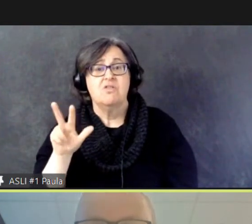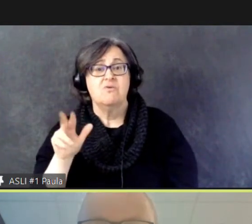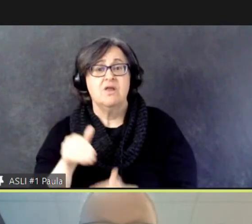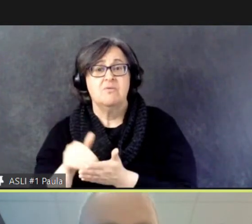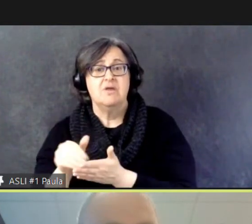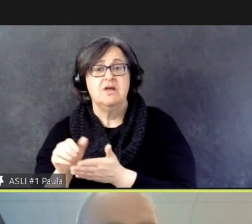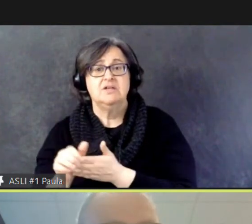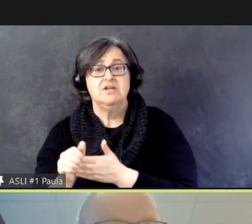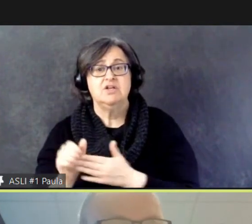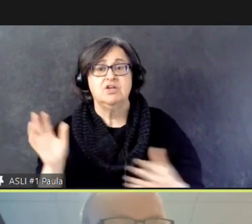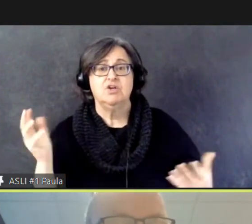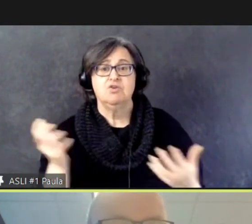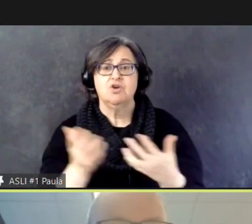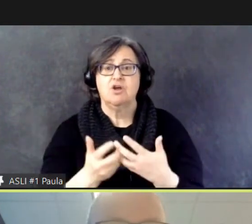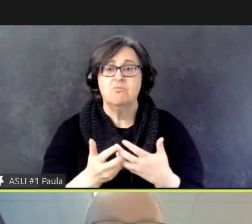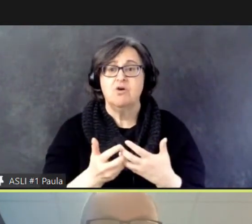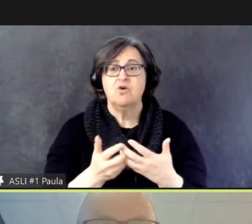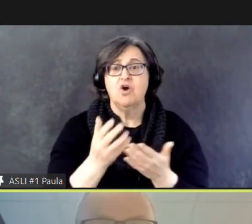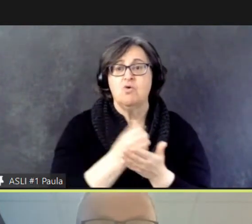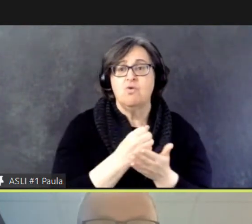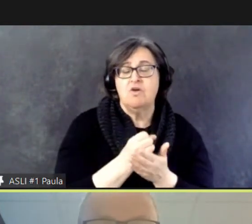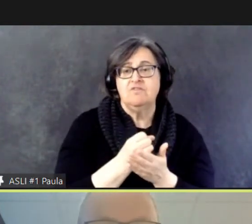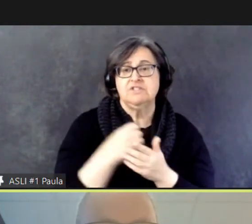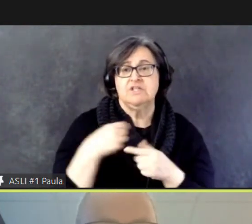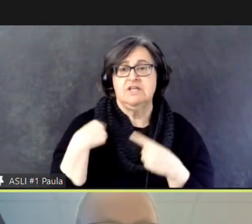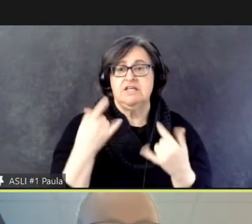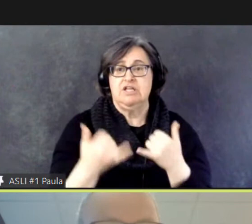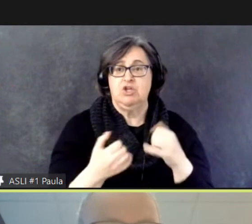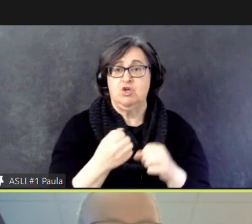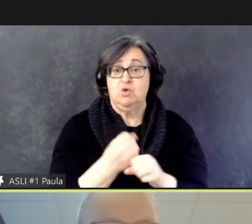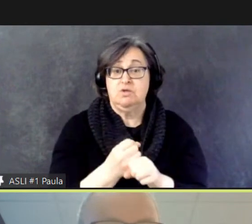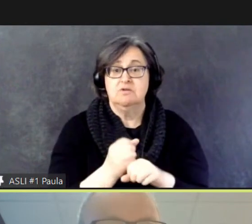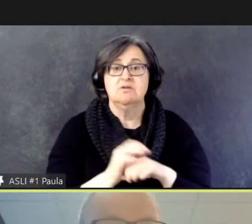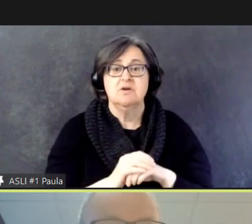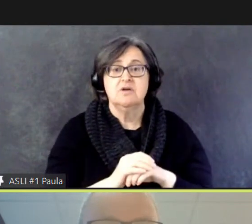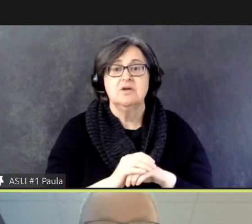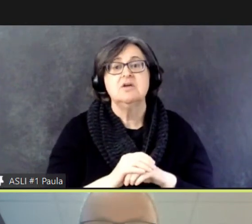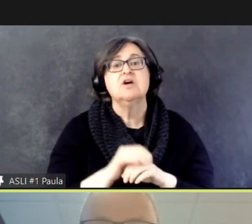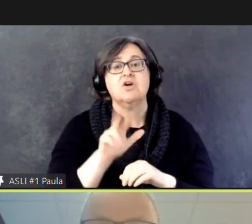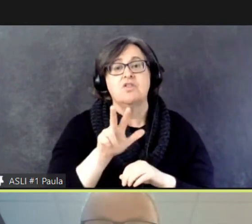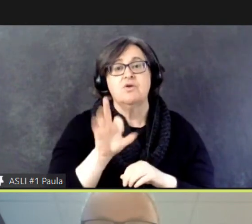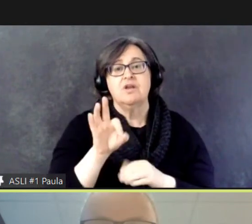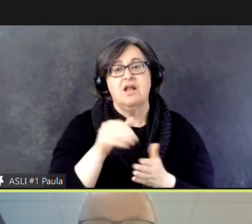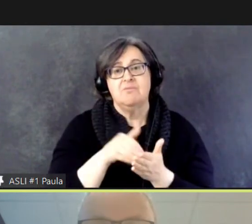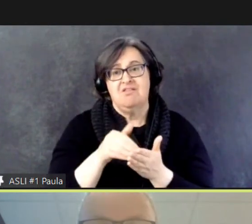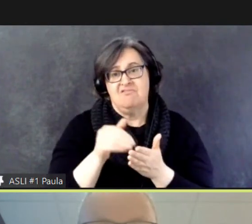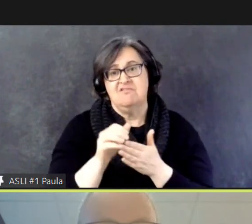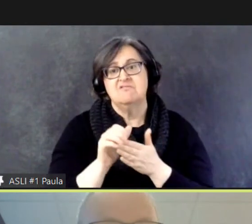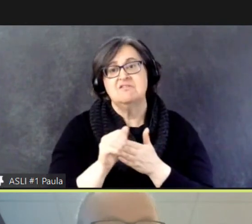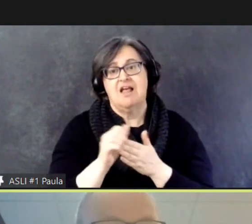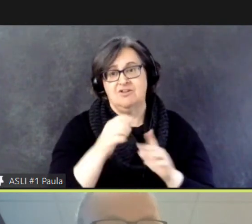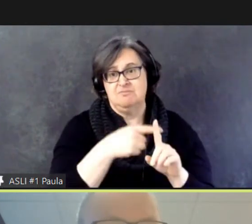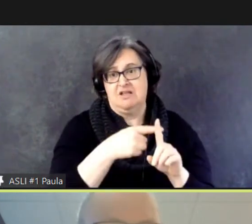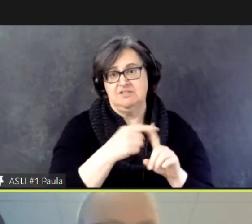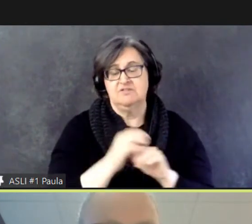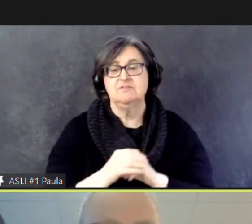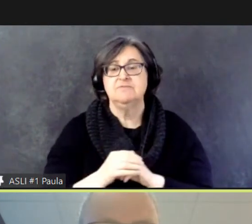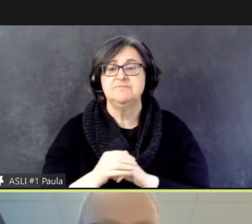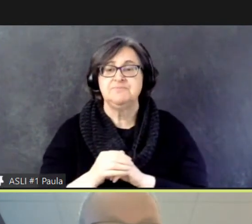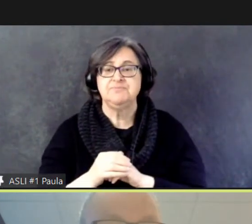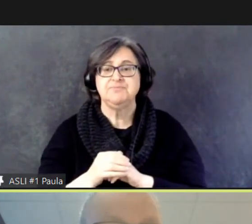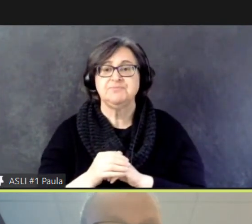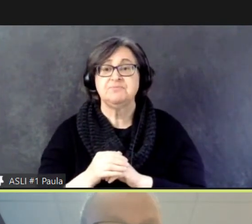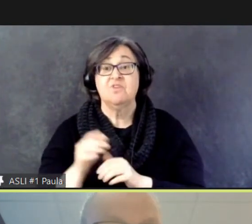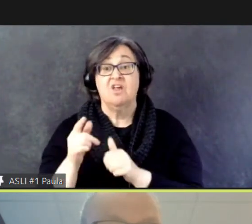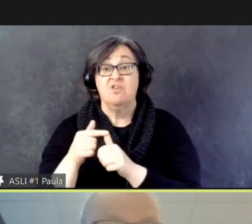our revenues, year-to-date, we're positive to the amended budget by $39 million. And we're positive to